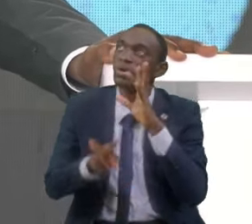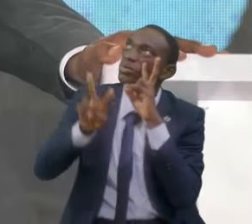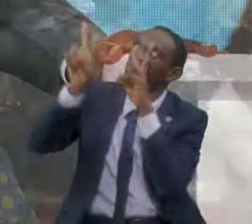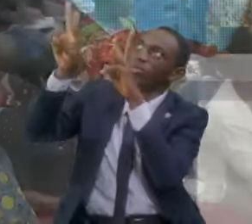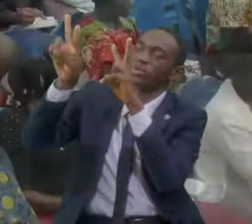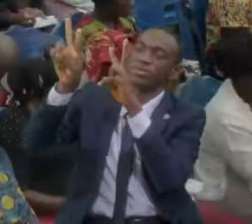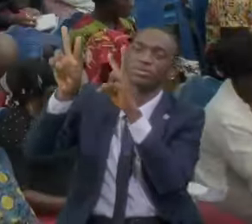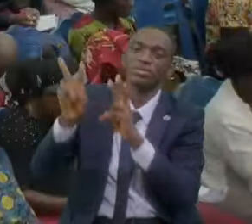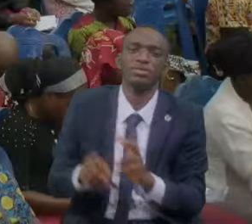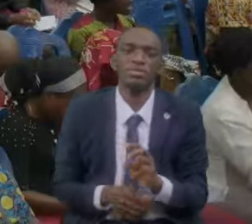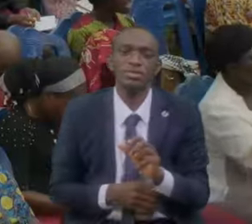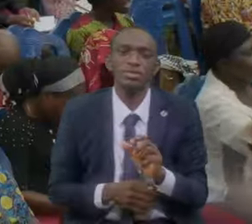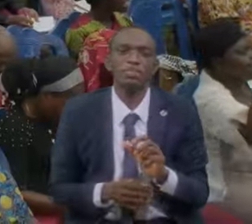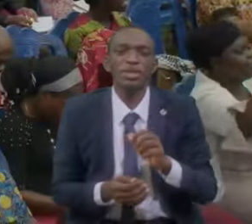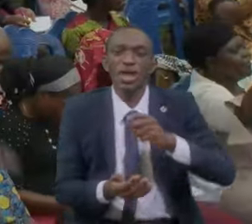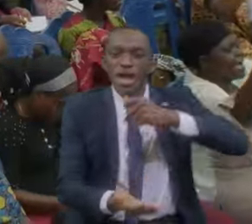Abia, amen.